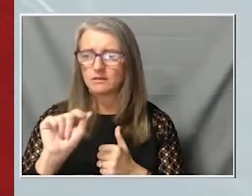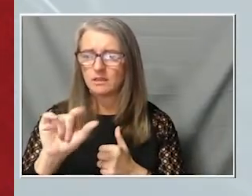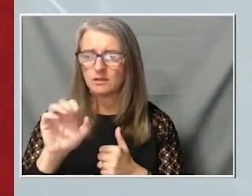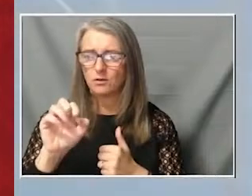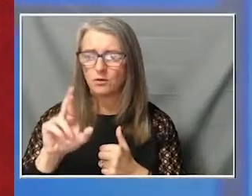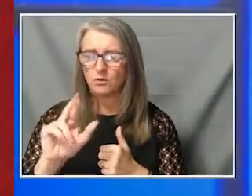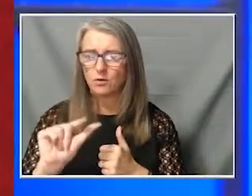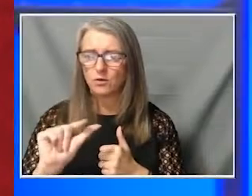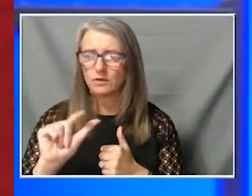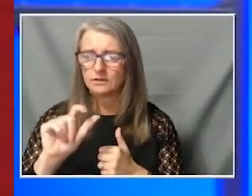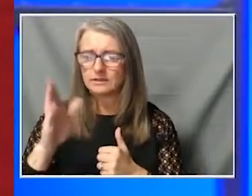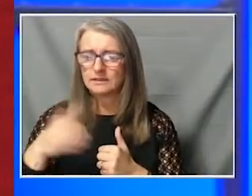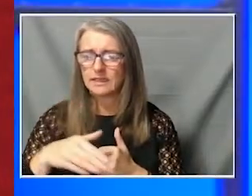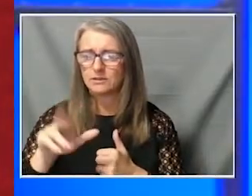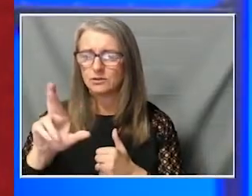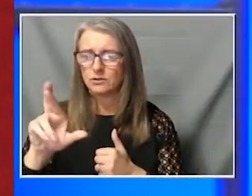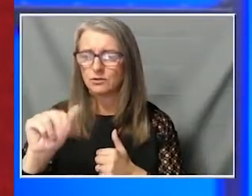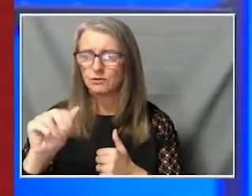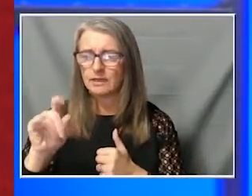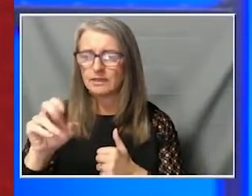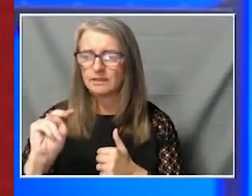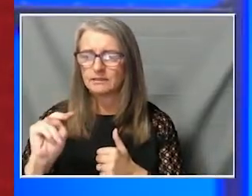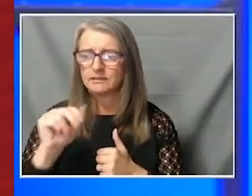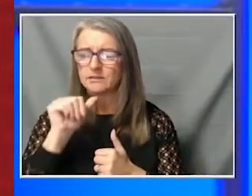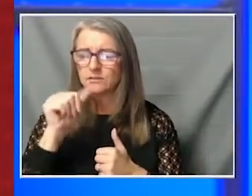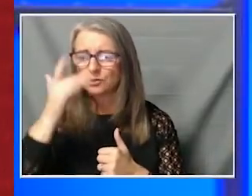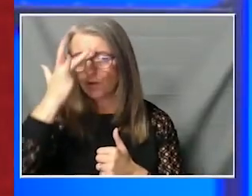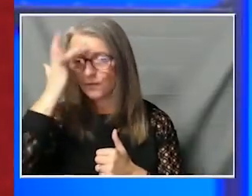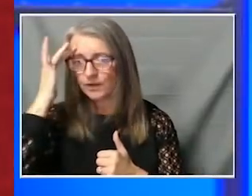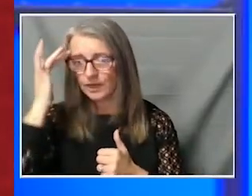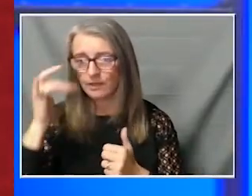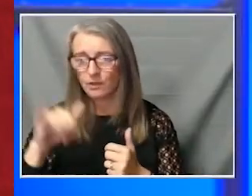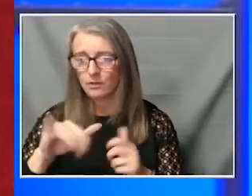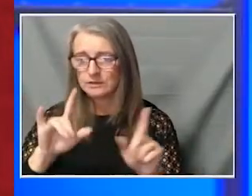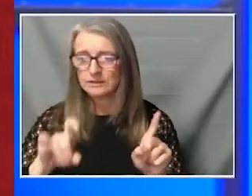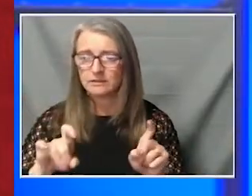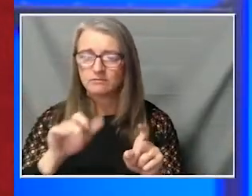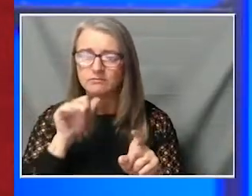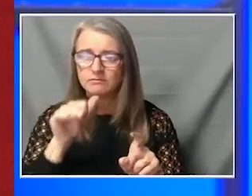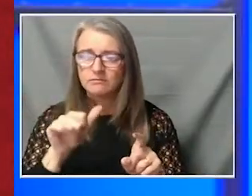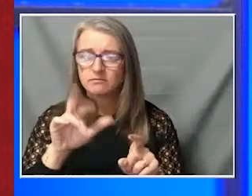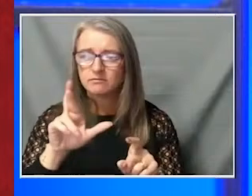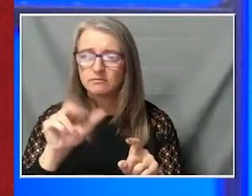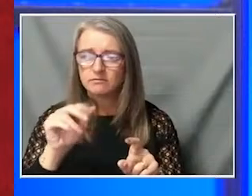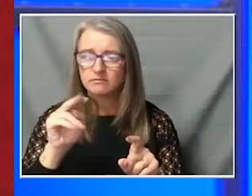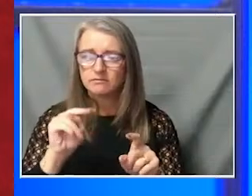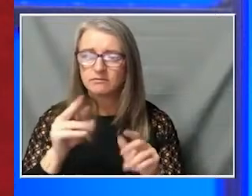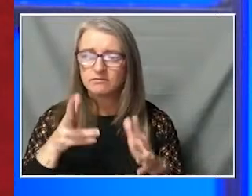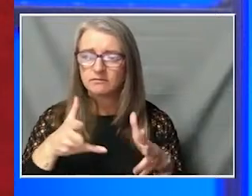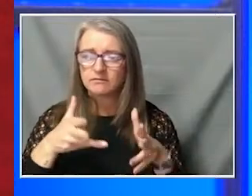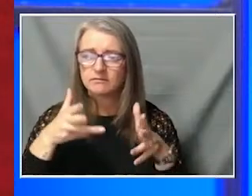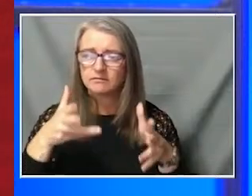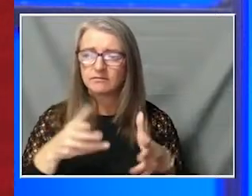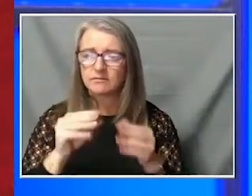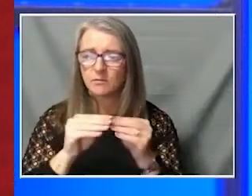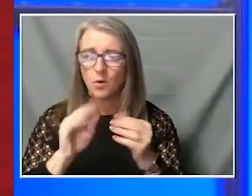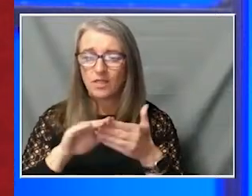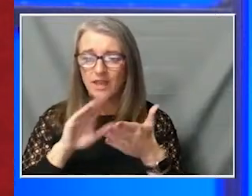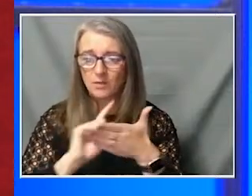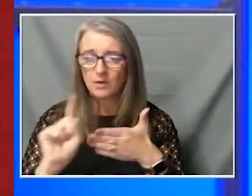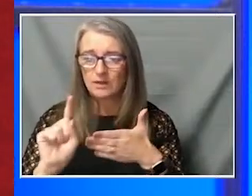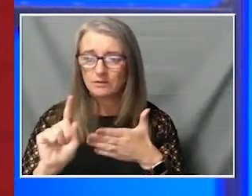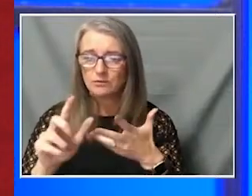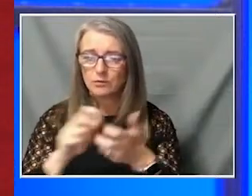lung.org/radon. And a word to the wise, do not forget about those tests. You cannot let those radon tests sit for more than a week. That ruins the